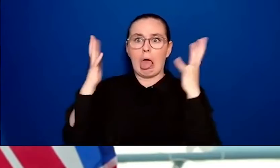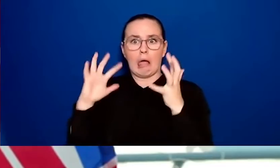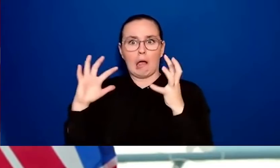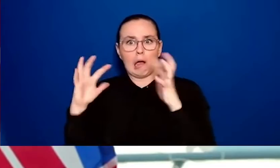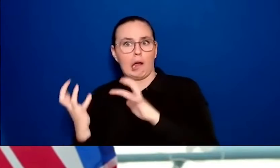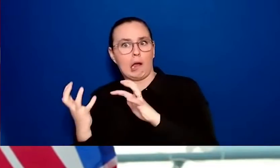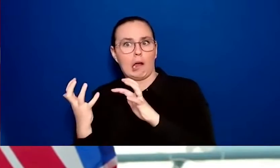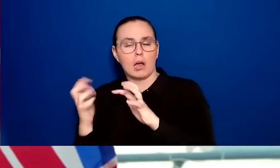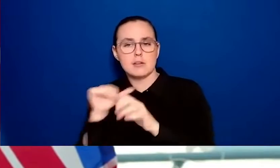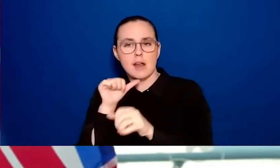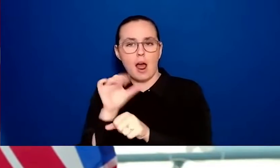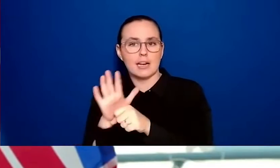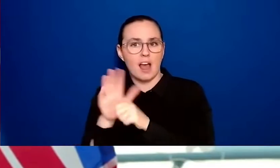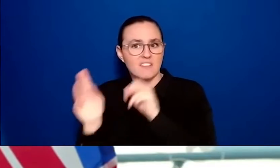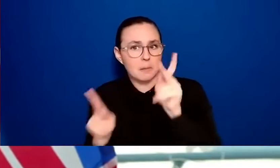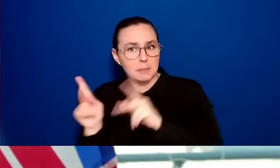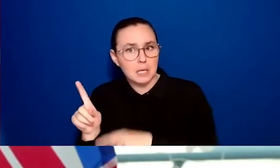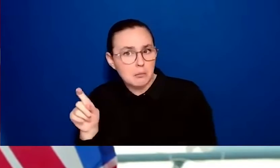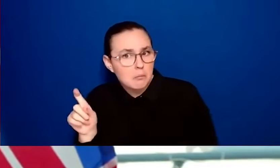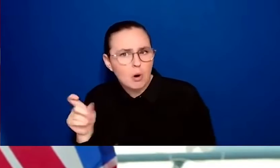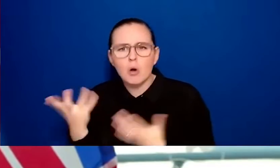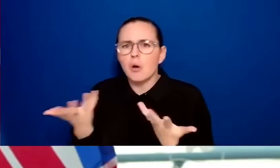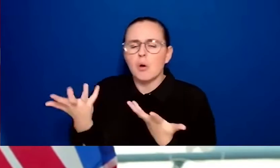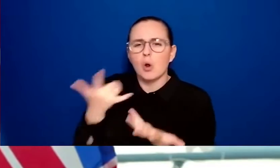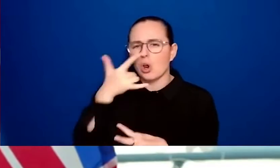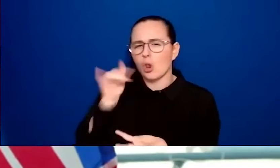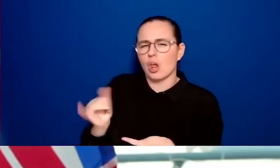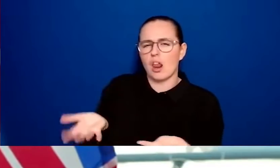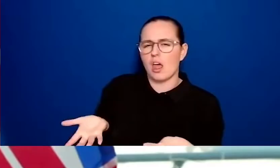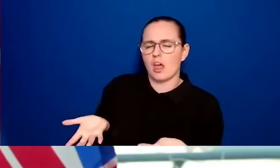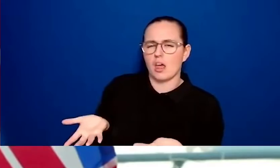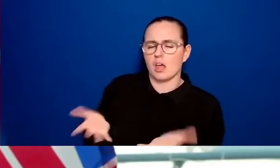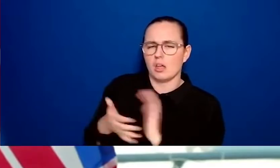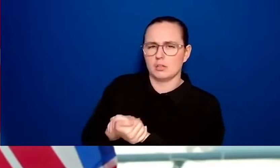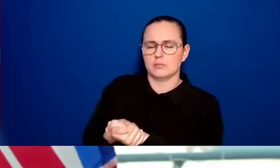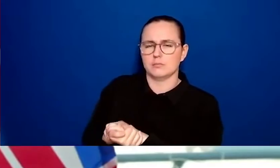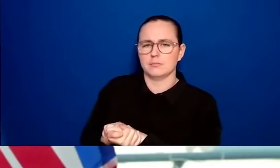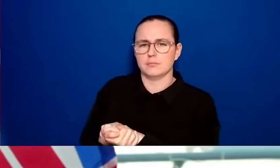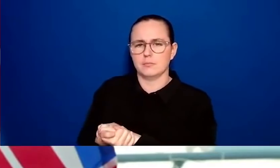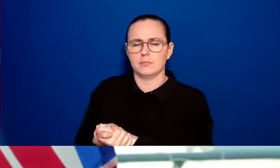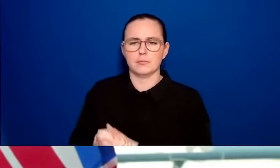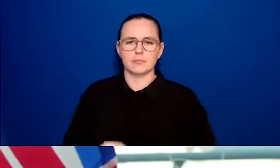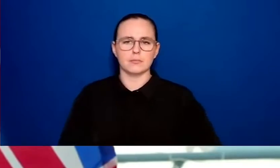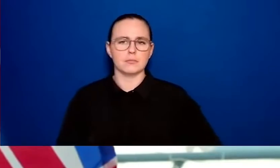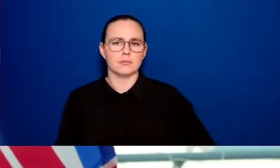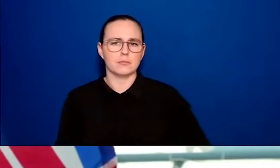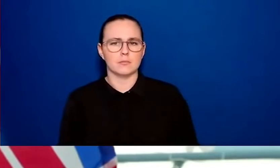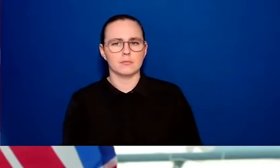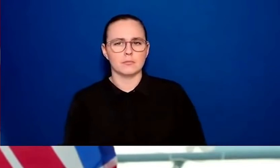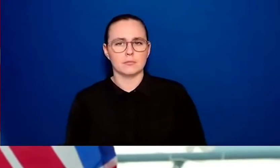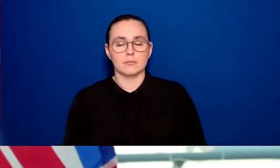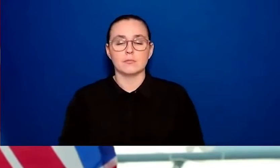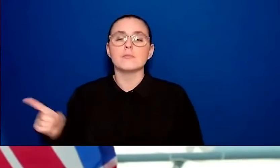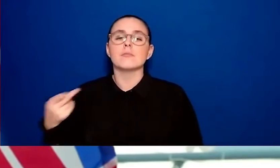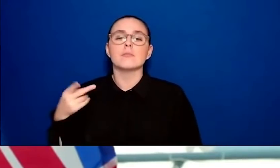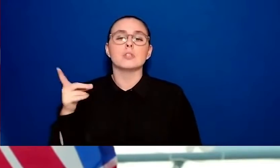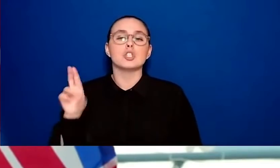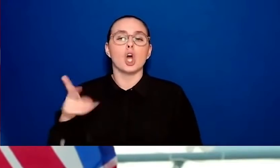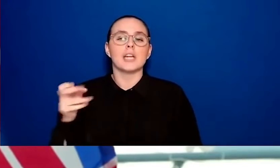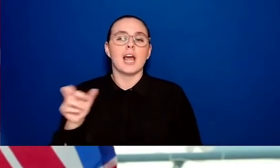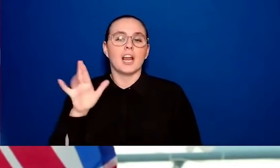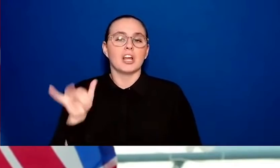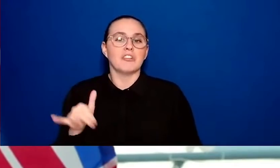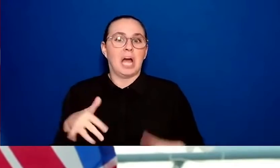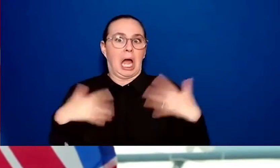just won't accept it and they'll quit their job? So I don't have numbers for you, actually, but what we're talking about is everybody